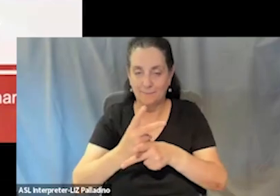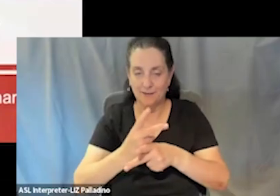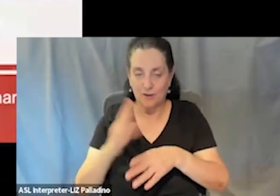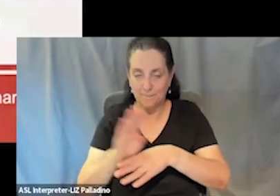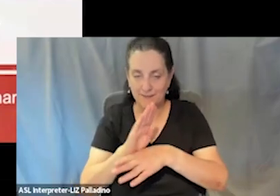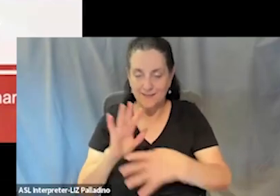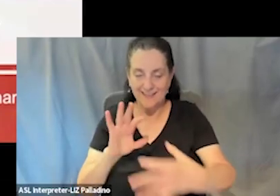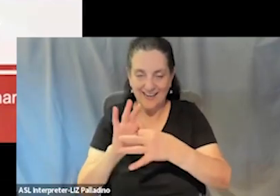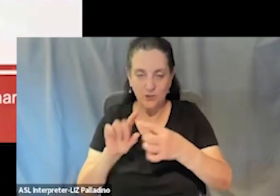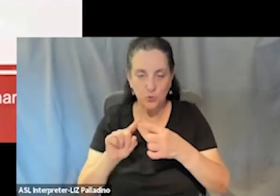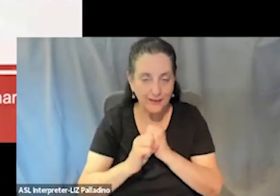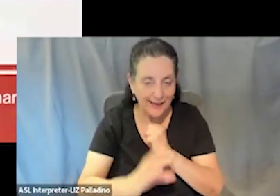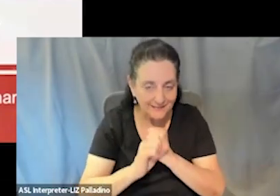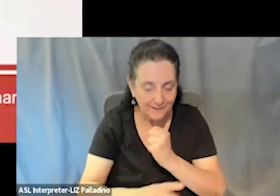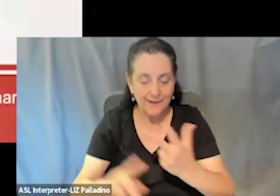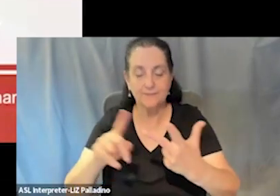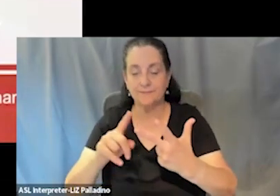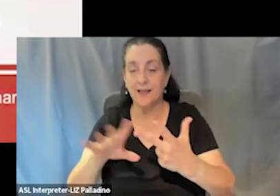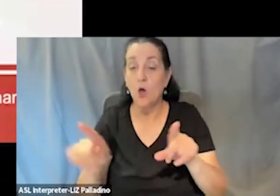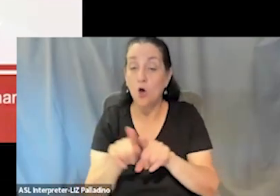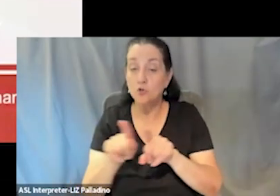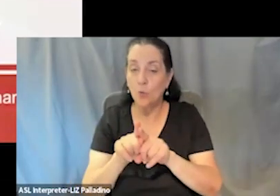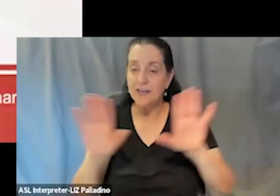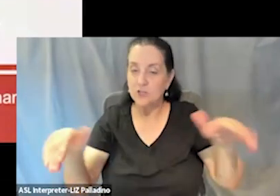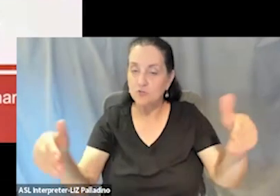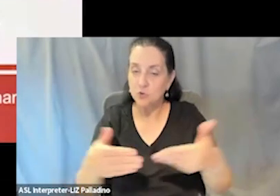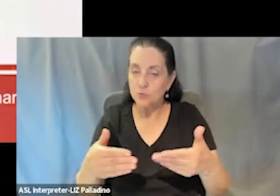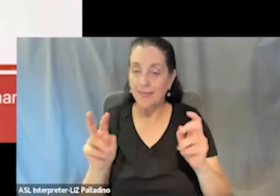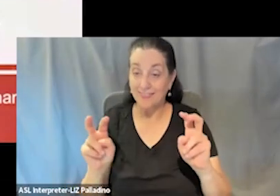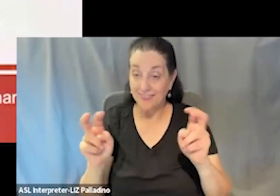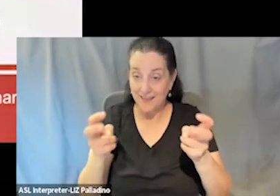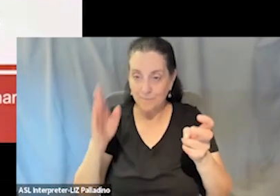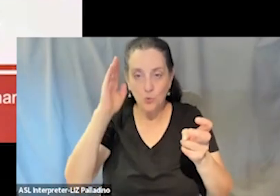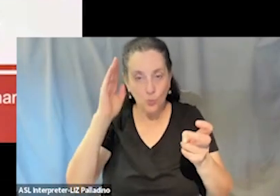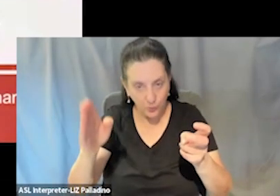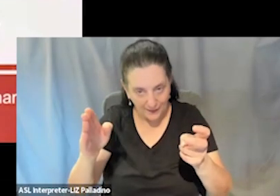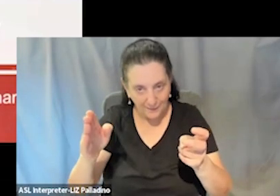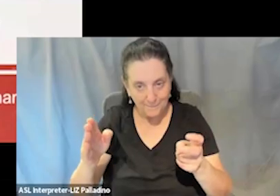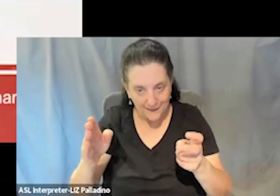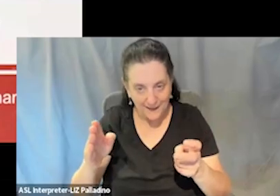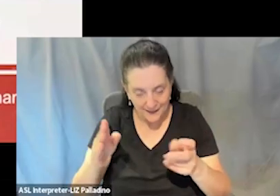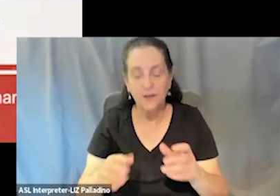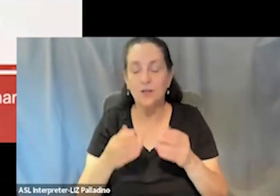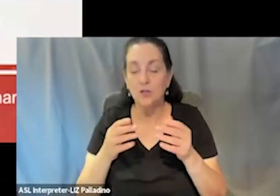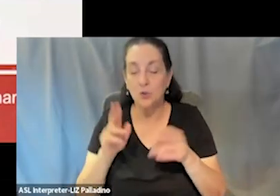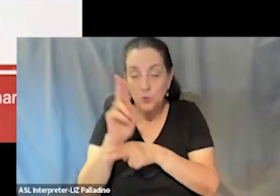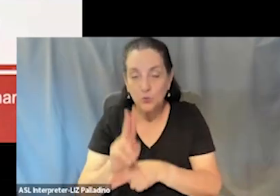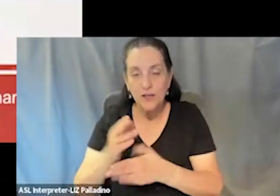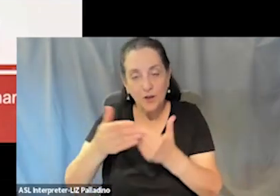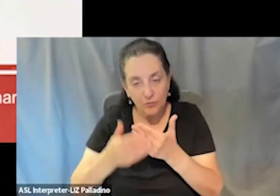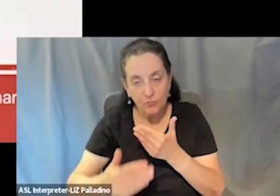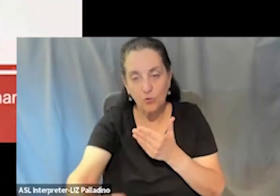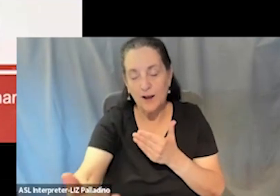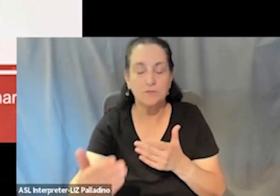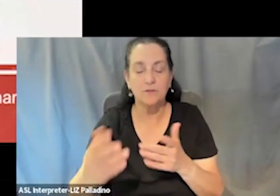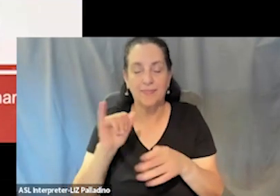to the campaign. And lastly, it should introduce the theme that you will be highlighting through the rest of the appeal. Over